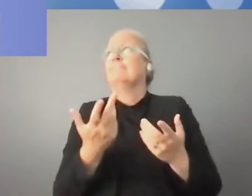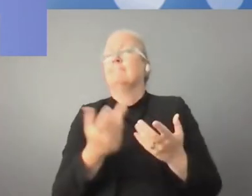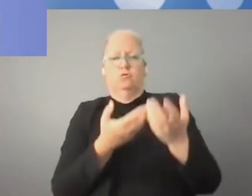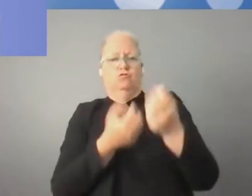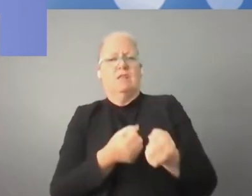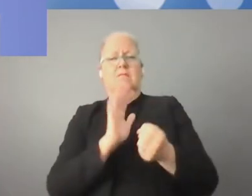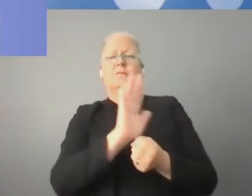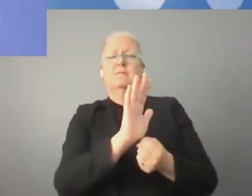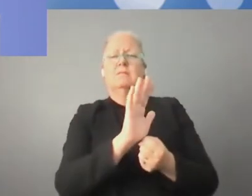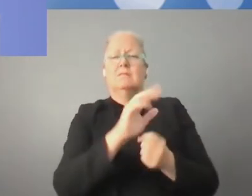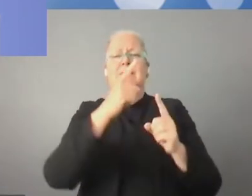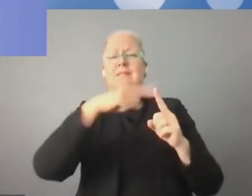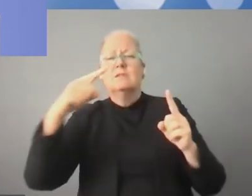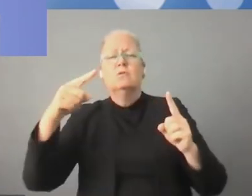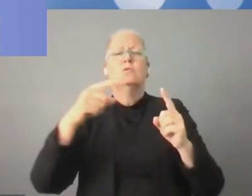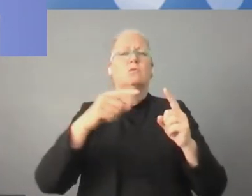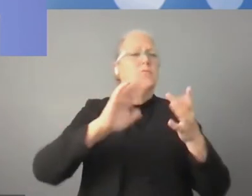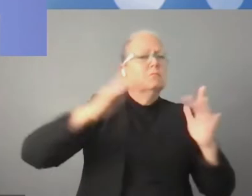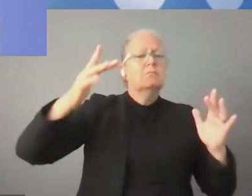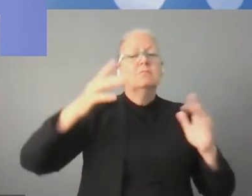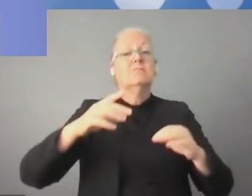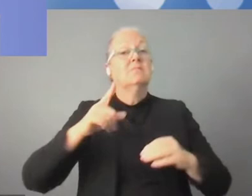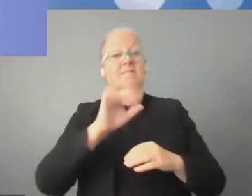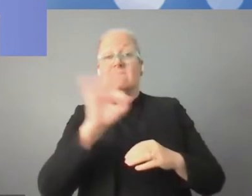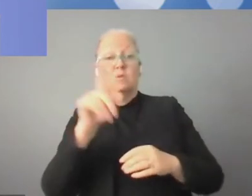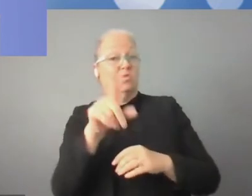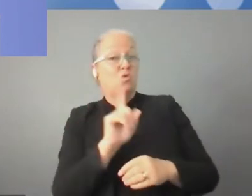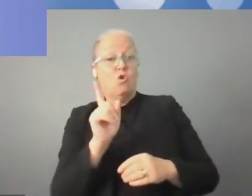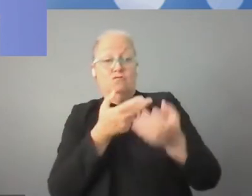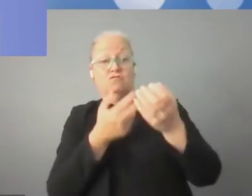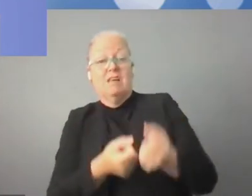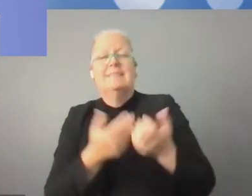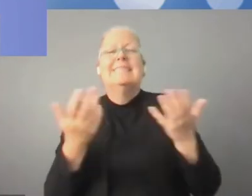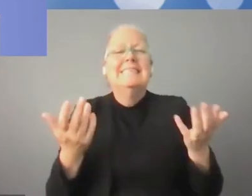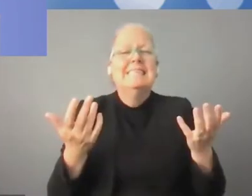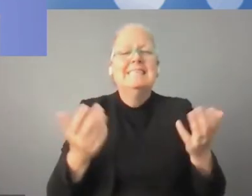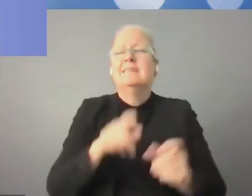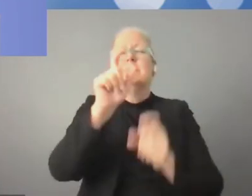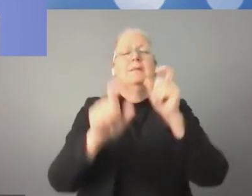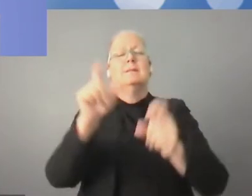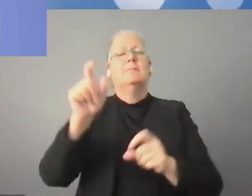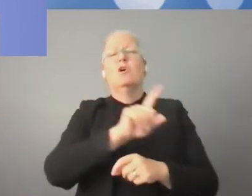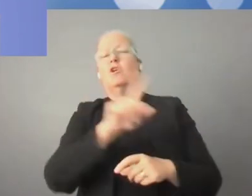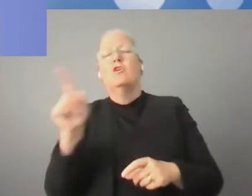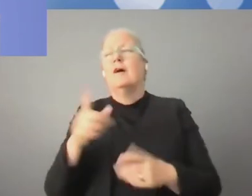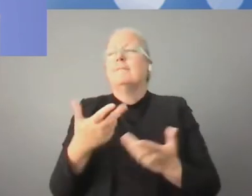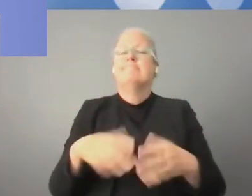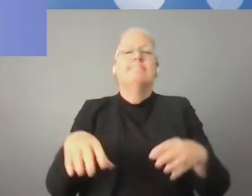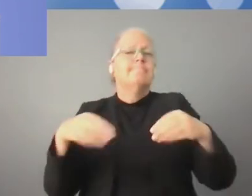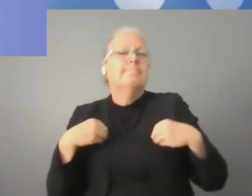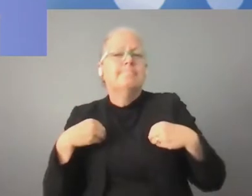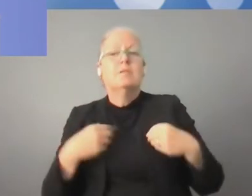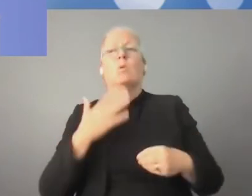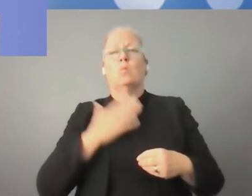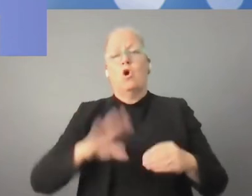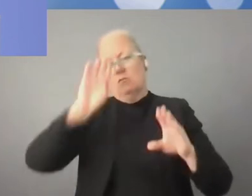going to be relevant without that people are not going to uh buy into their drive to digitalize number four